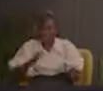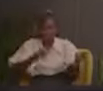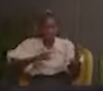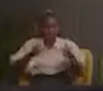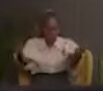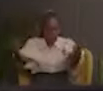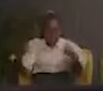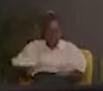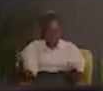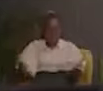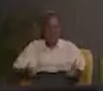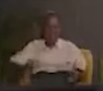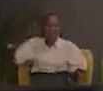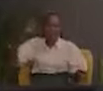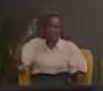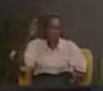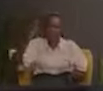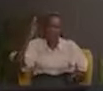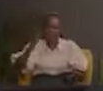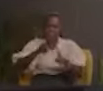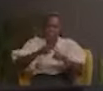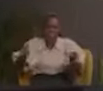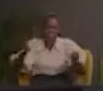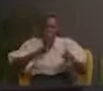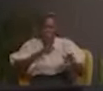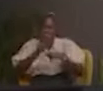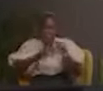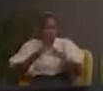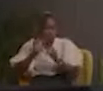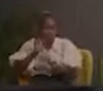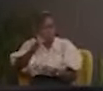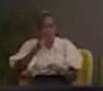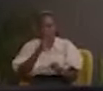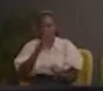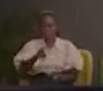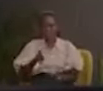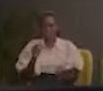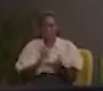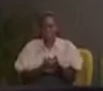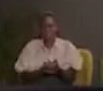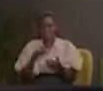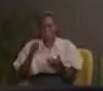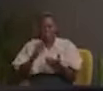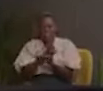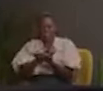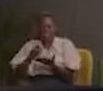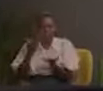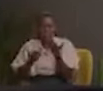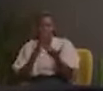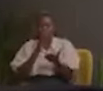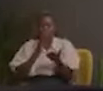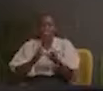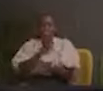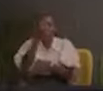different dimensions of spiritual reality to the end that the saints be established.